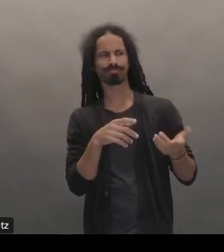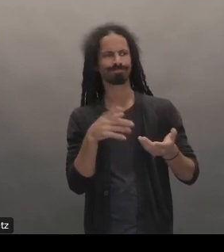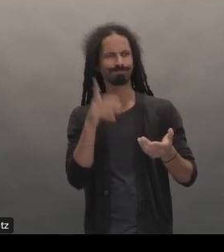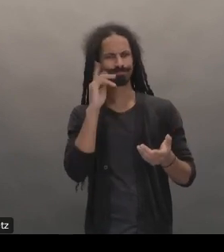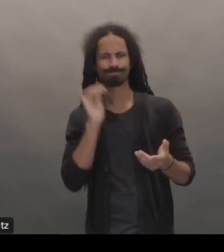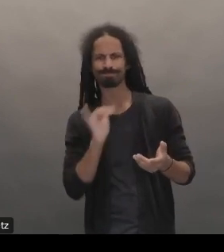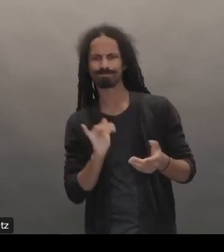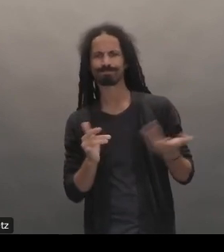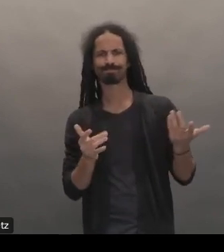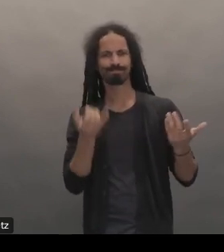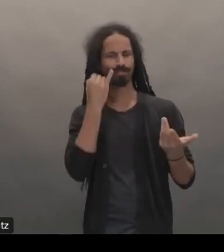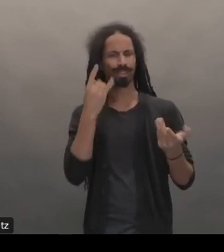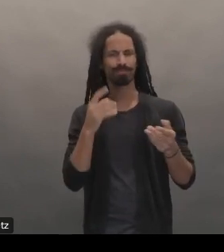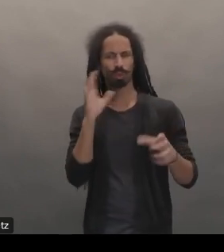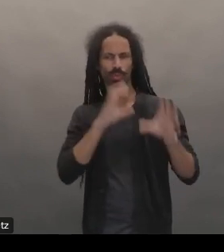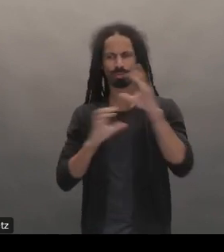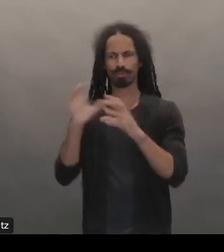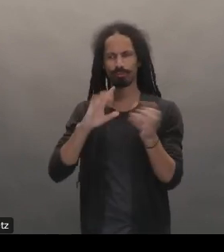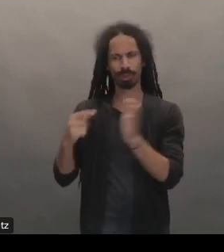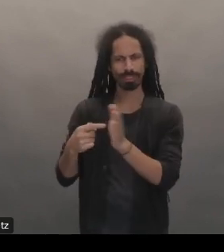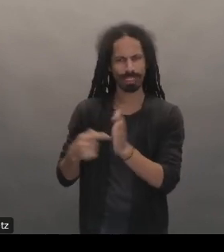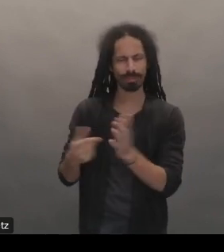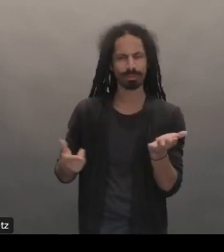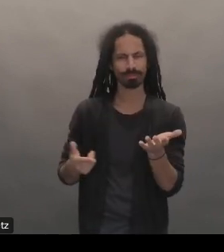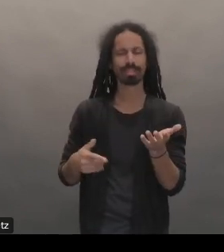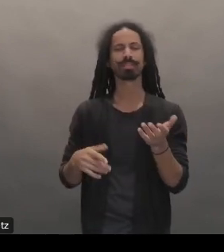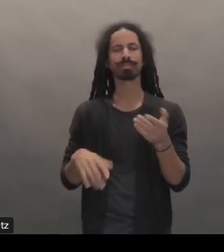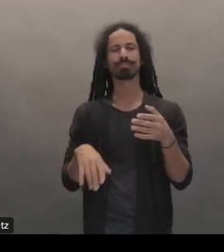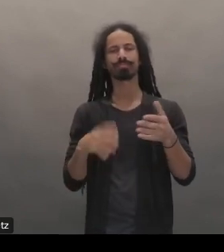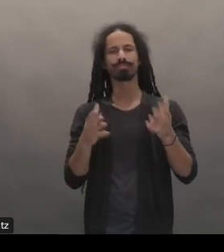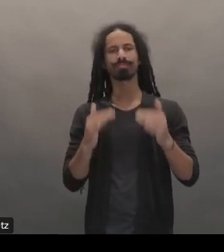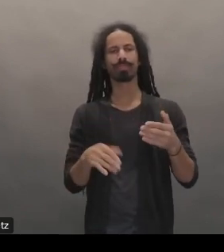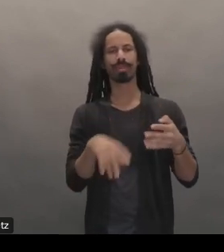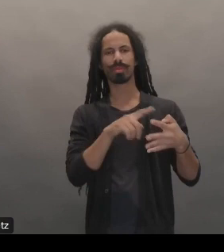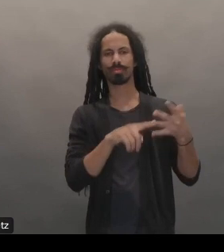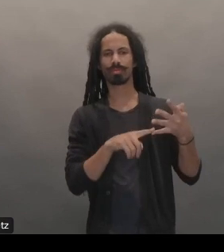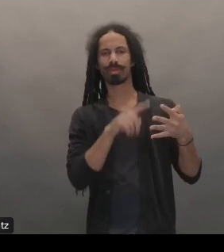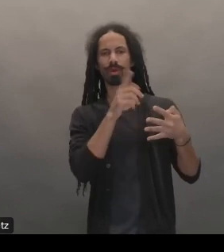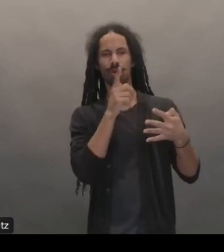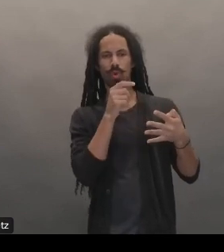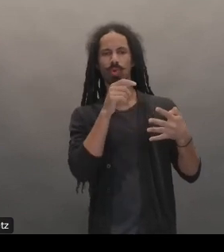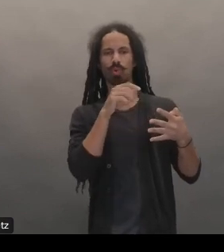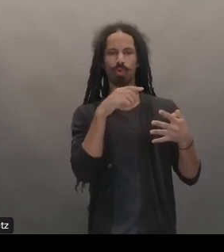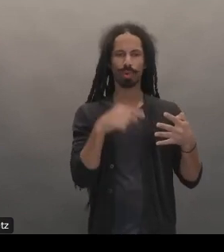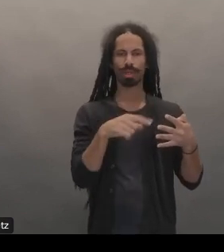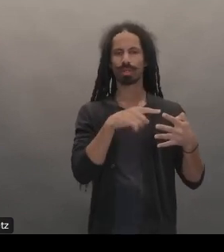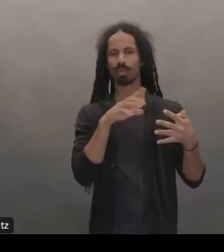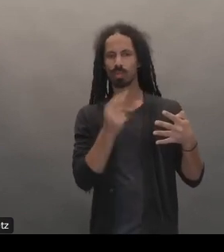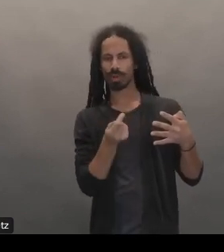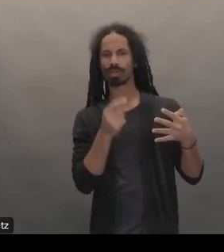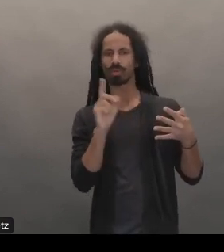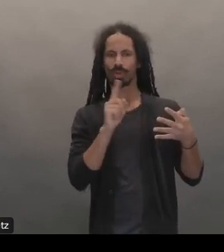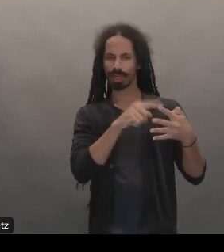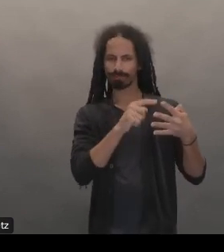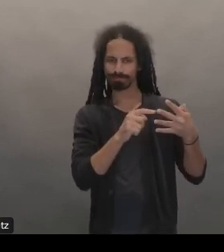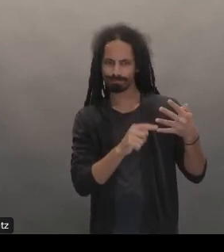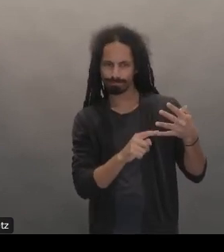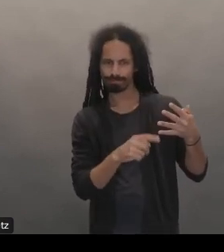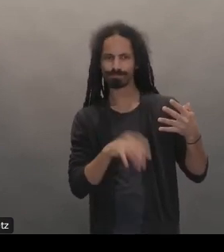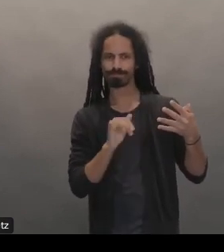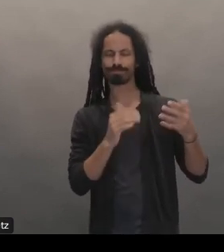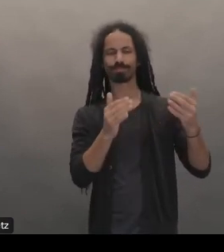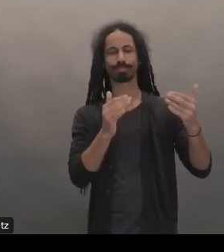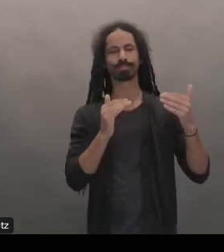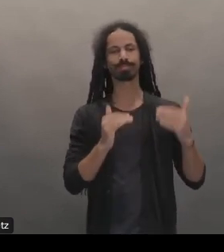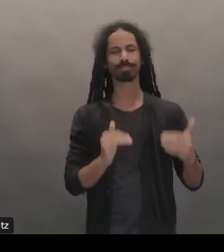references, and then kind of going through that who, when, what, where parts of a reference list entry. And